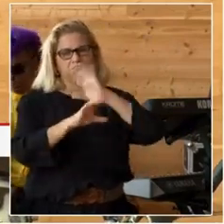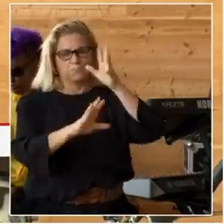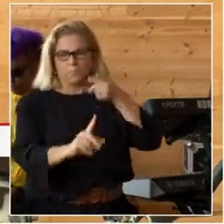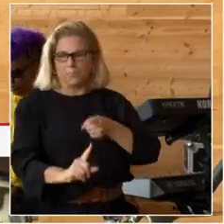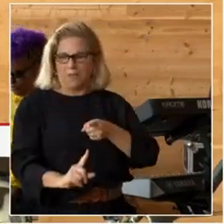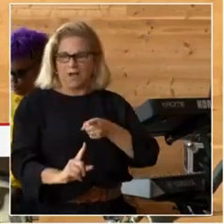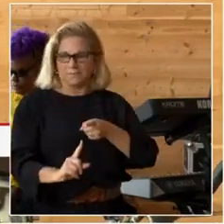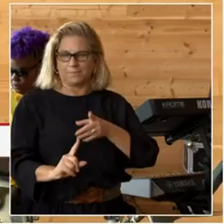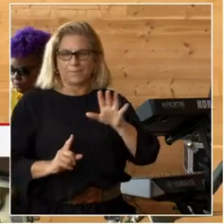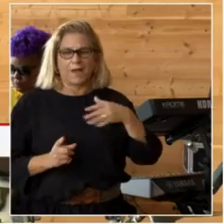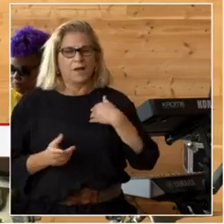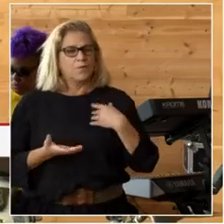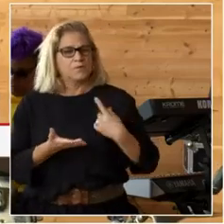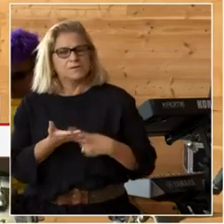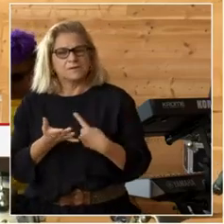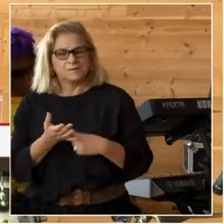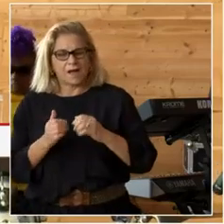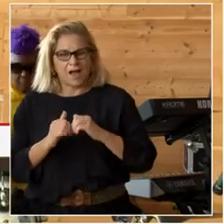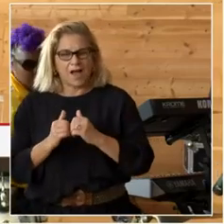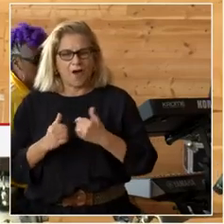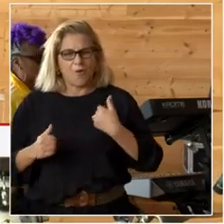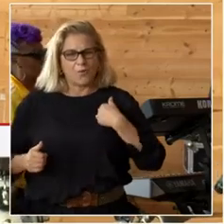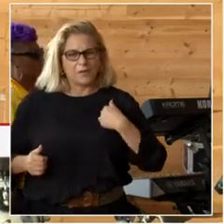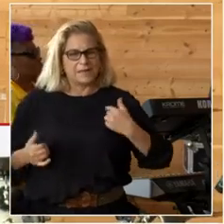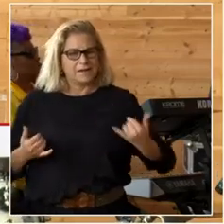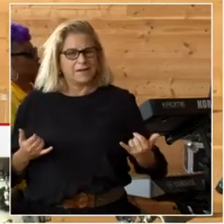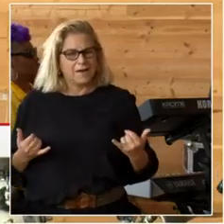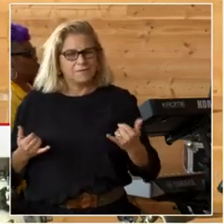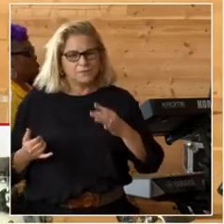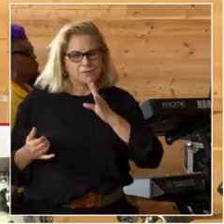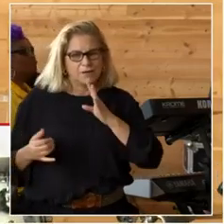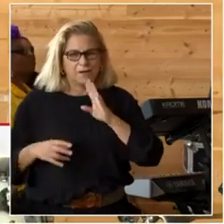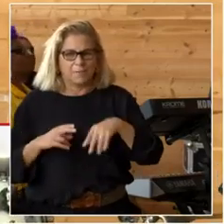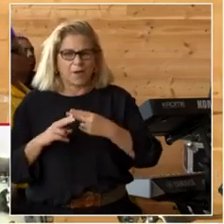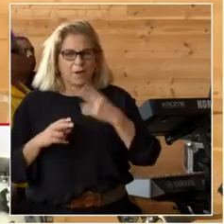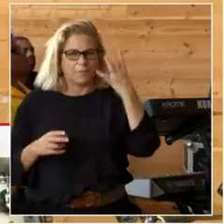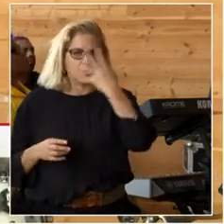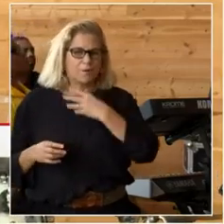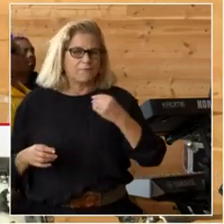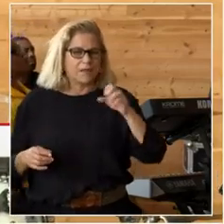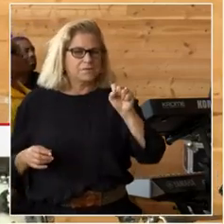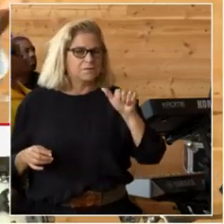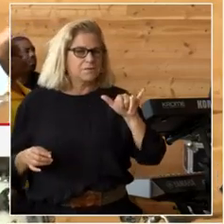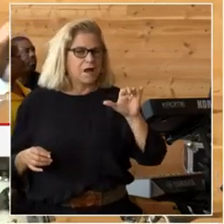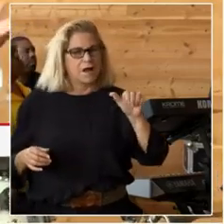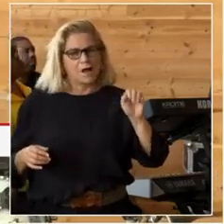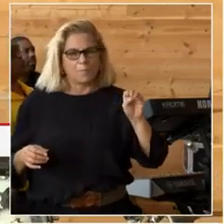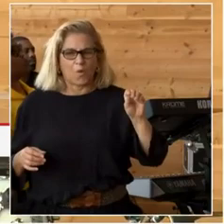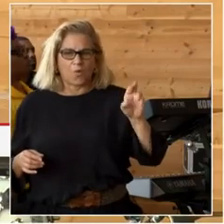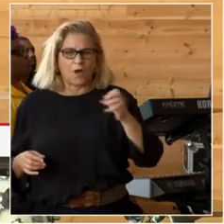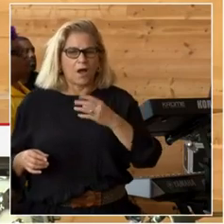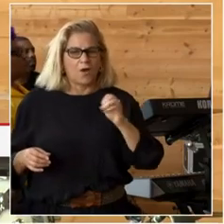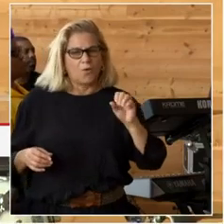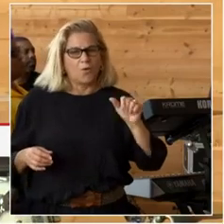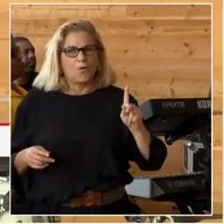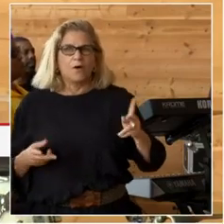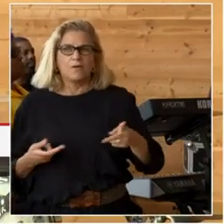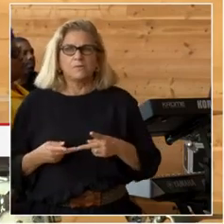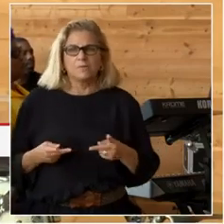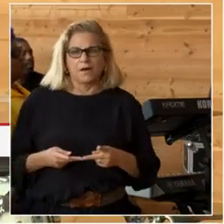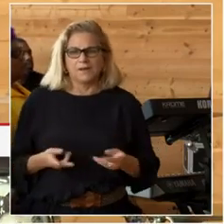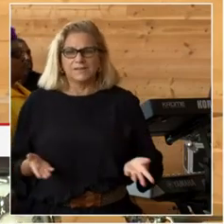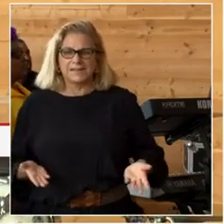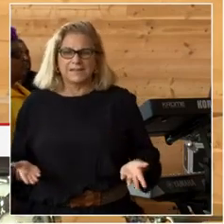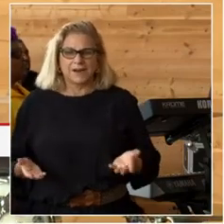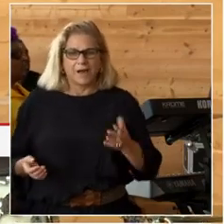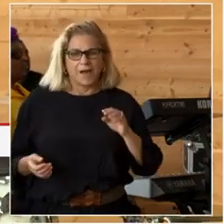we are right now. The beautiful Sycamore and Oak, the incredible Monica Ray and her